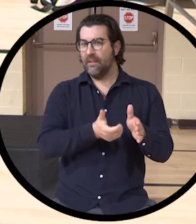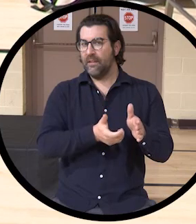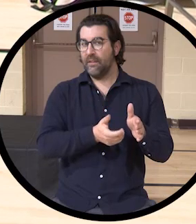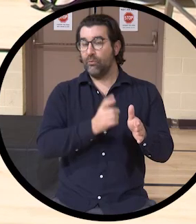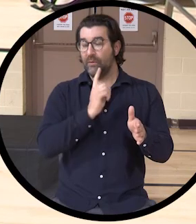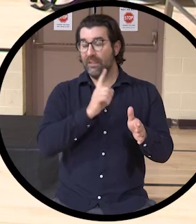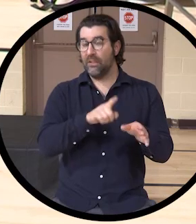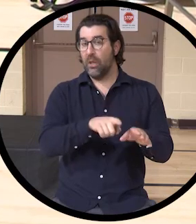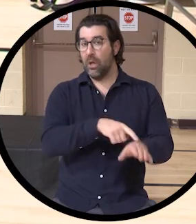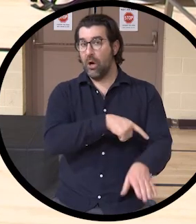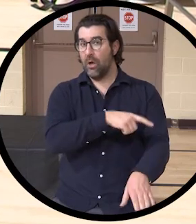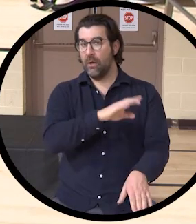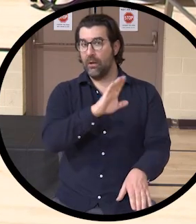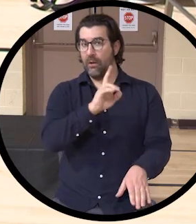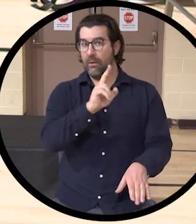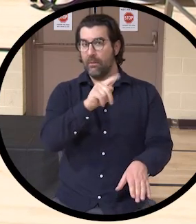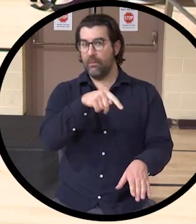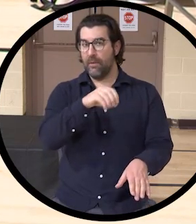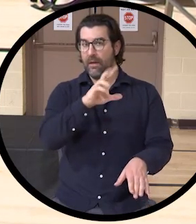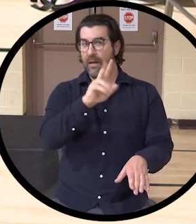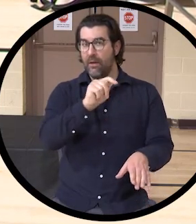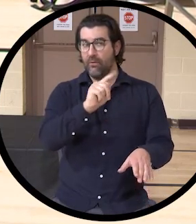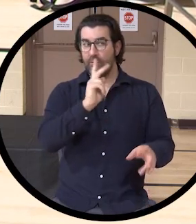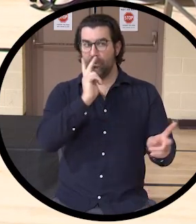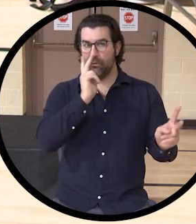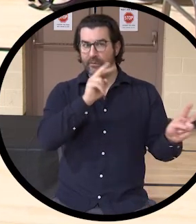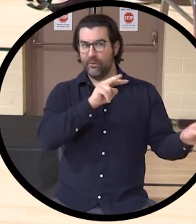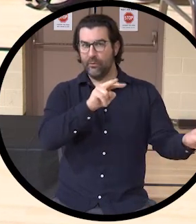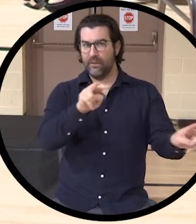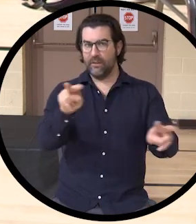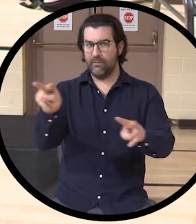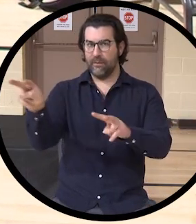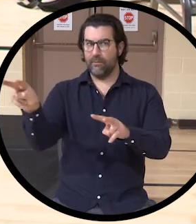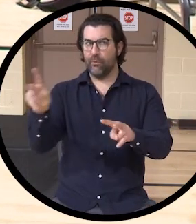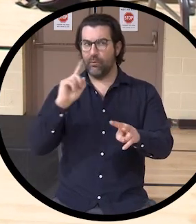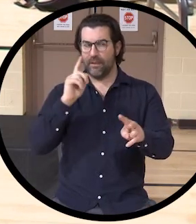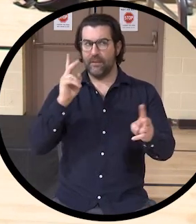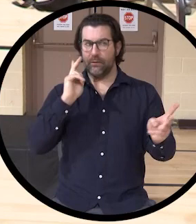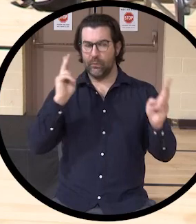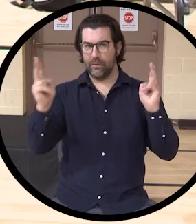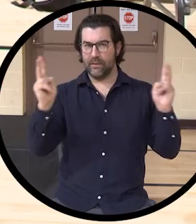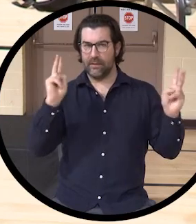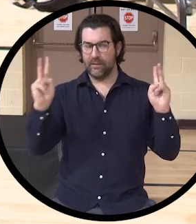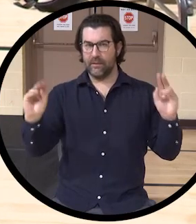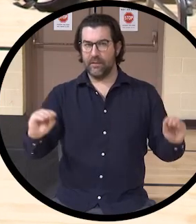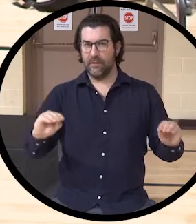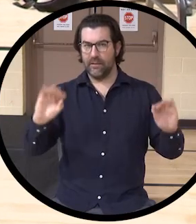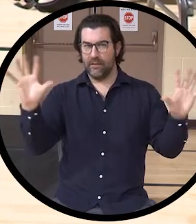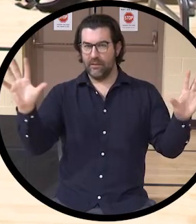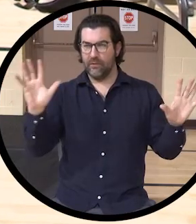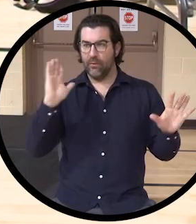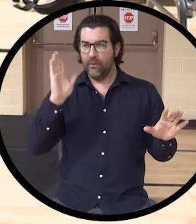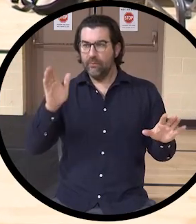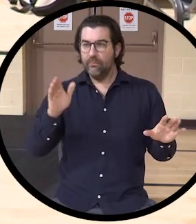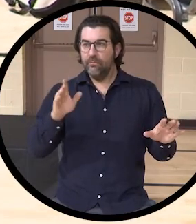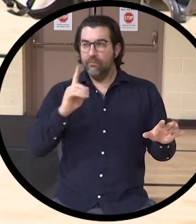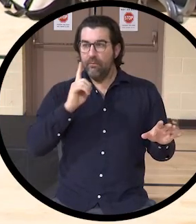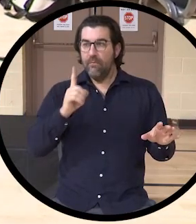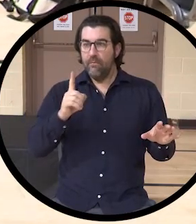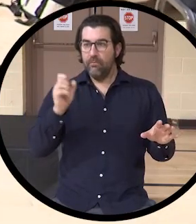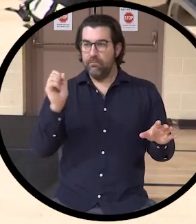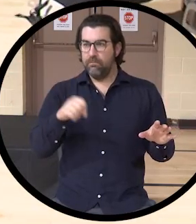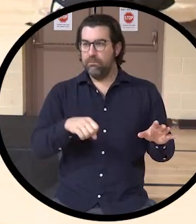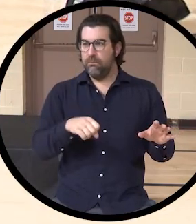bump out, so the sight line should be even better than the typical 20 feet bump out that we proposed. So yes, that's a major